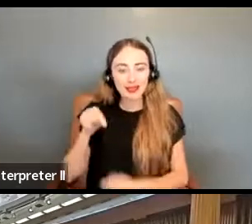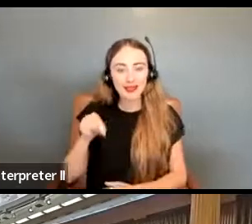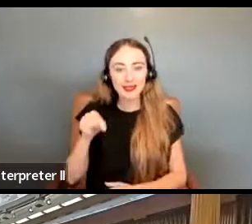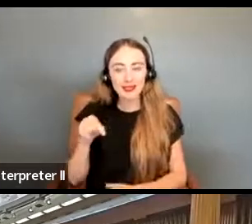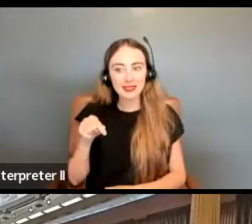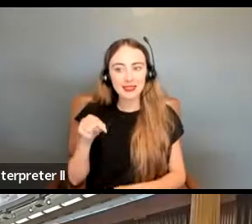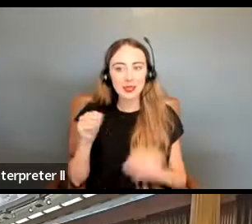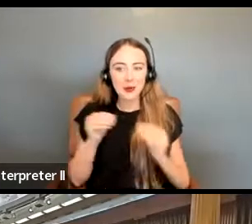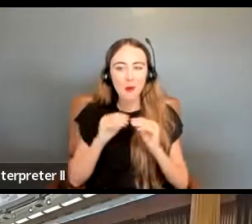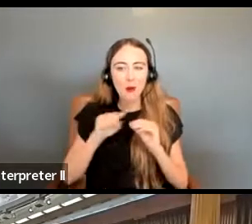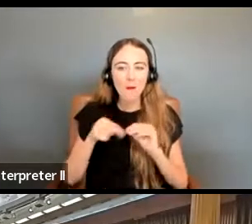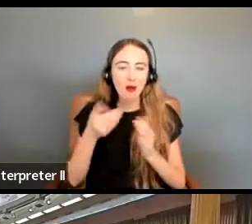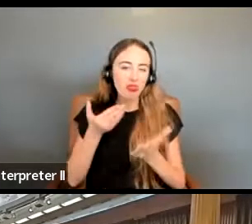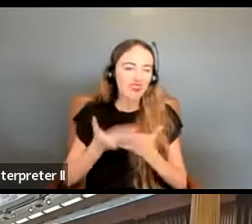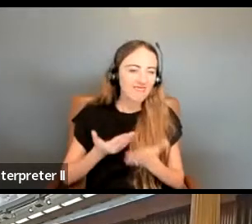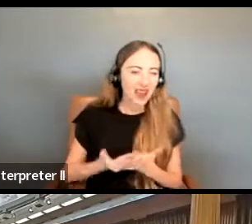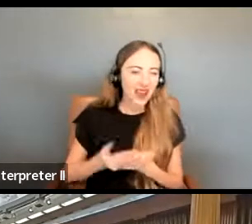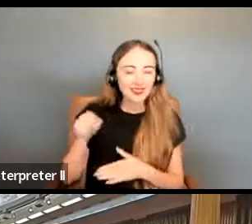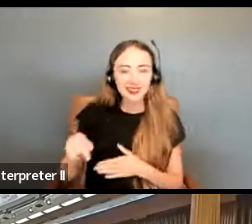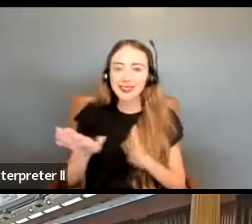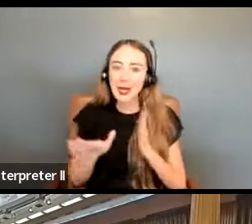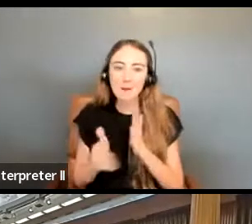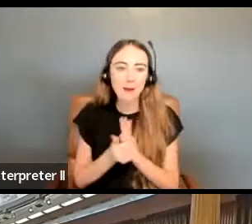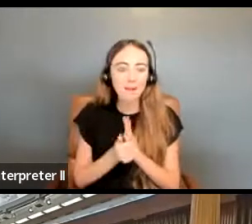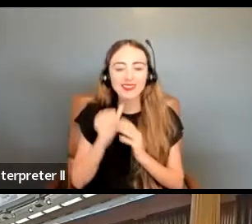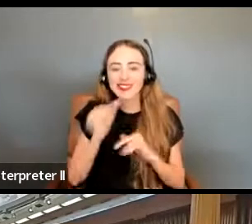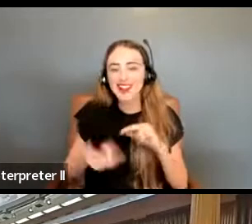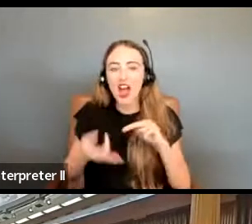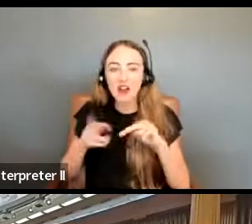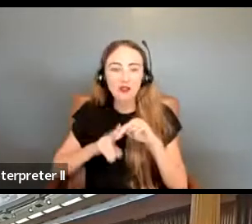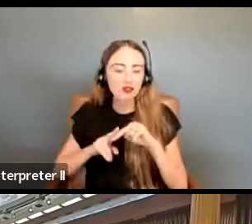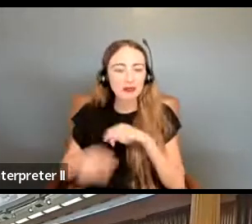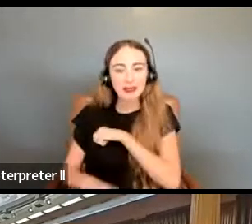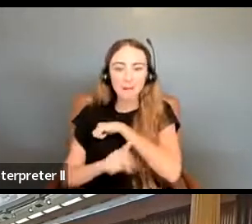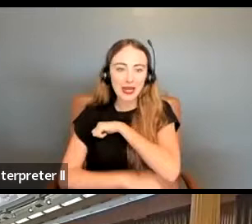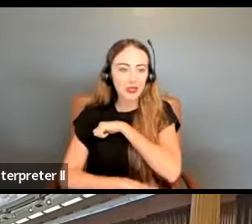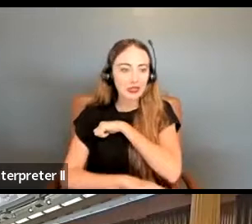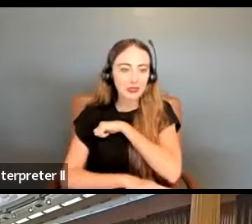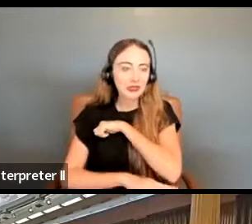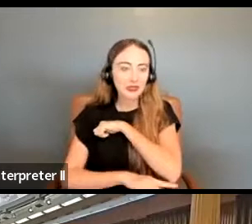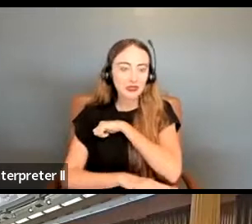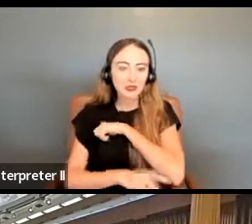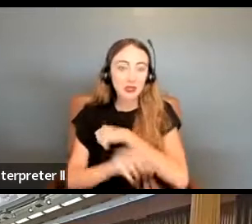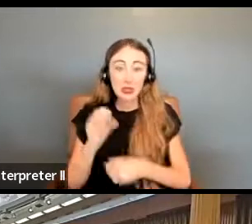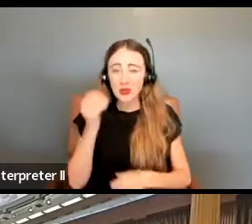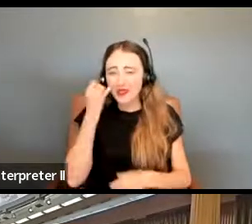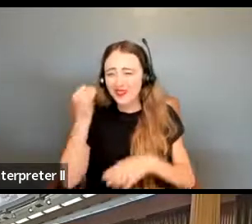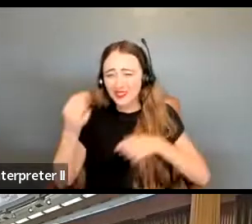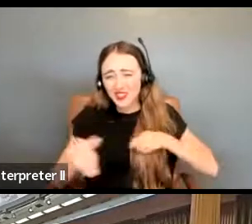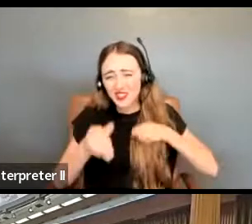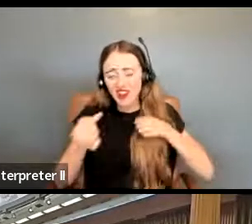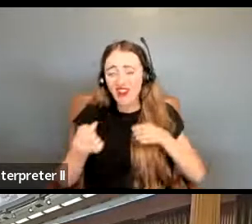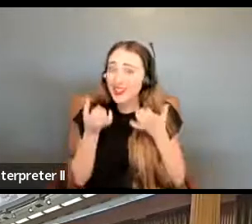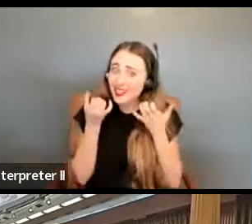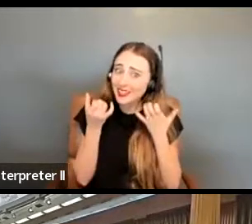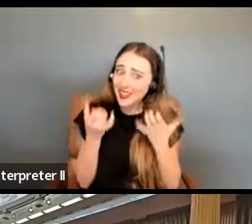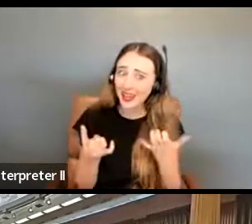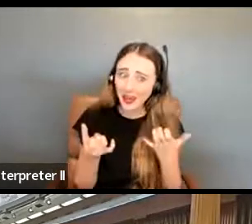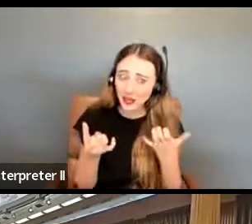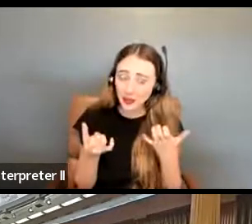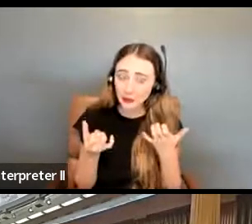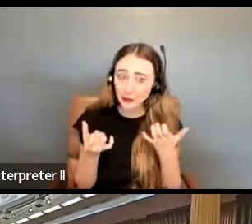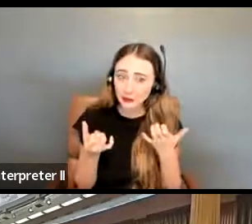little bit more about the facts here, this amendment does not increase penalties. So if we're struggling now,